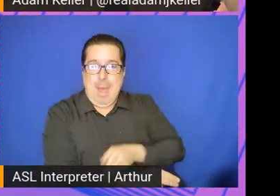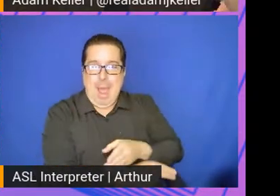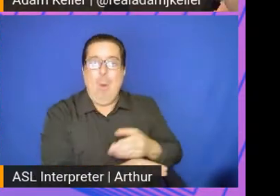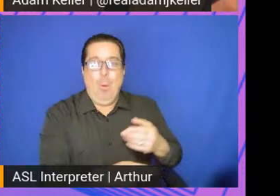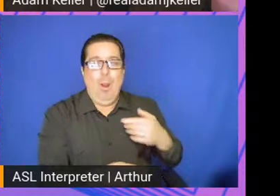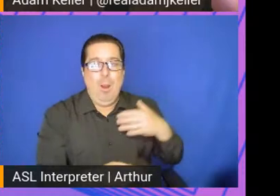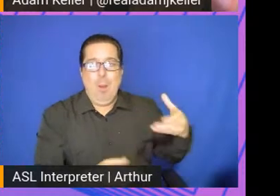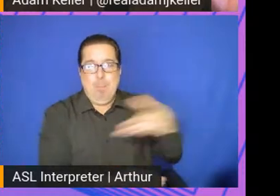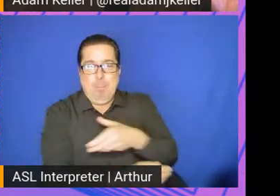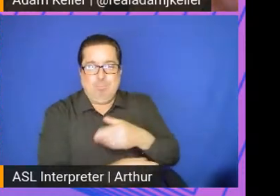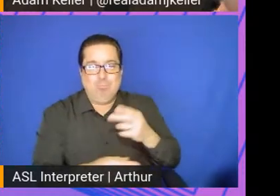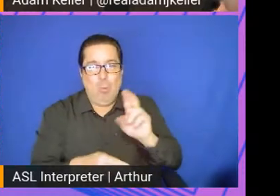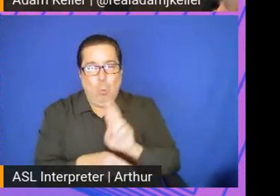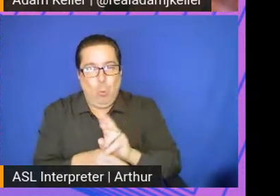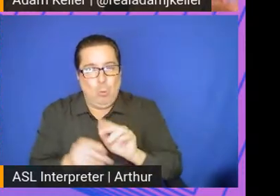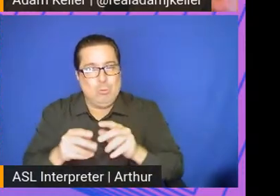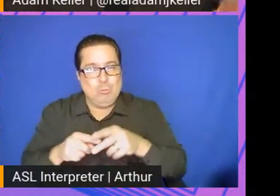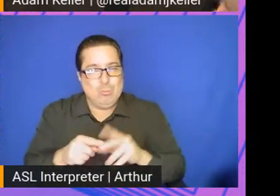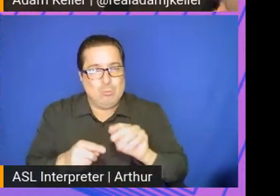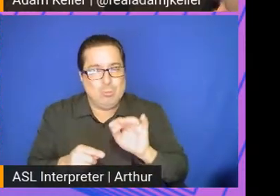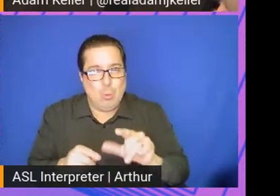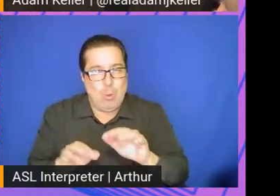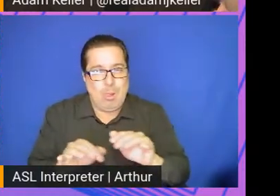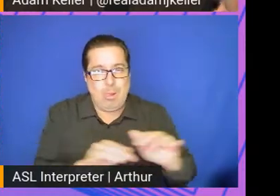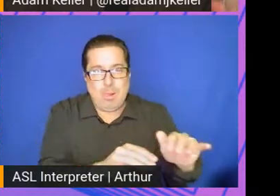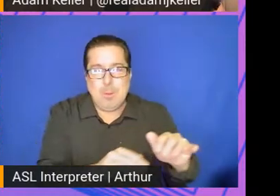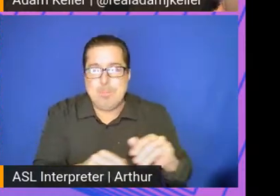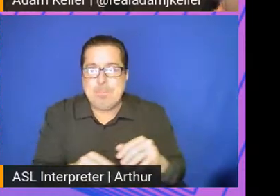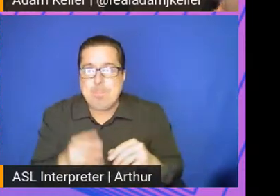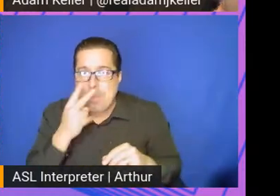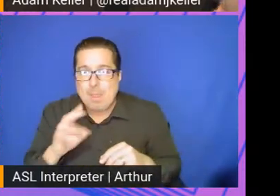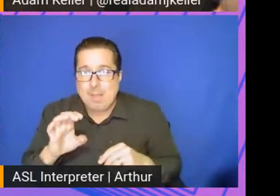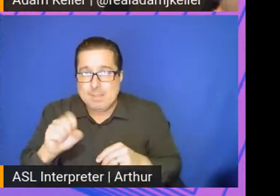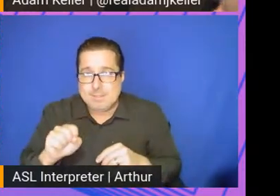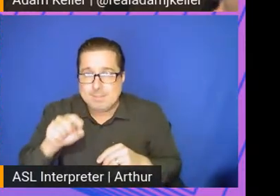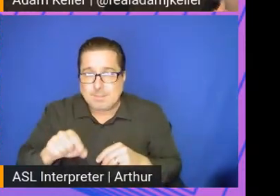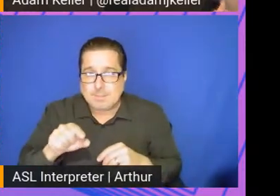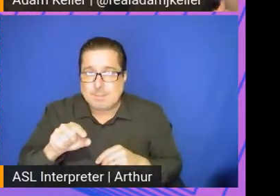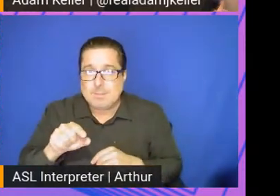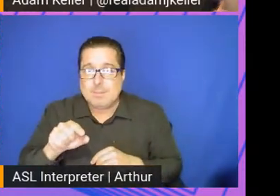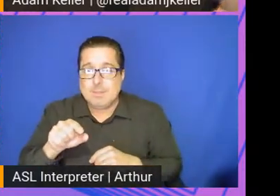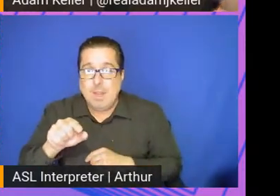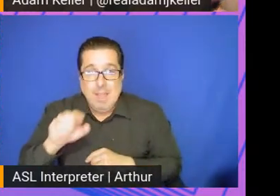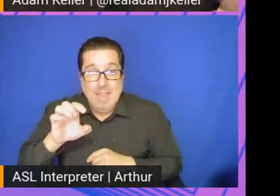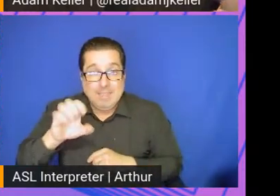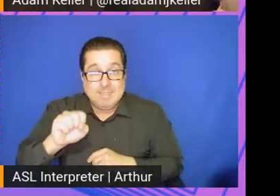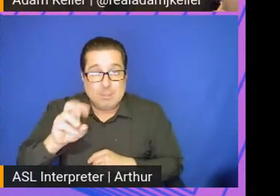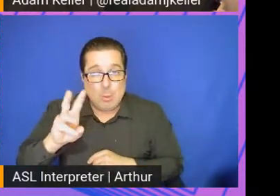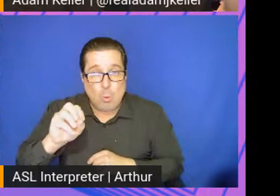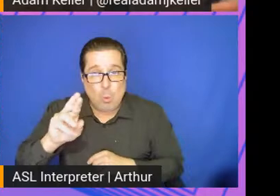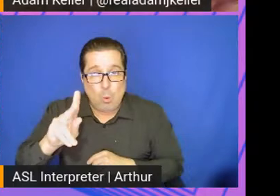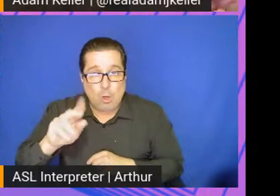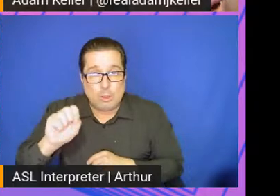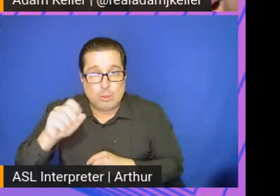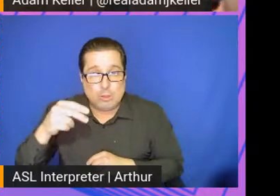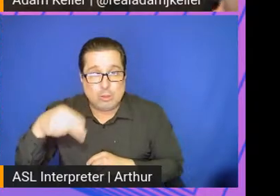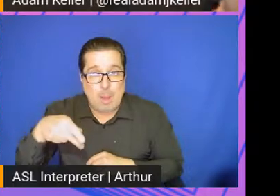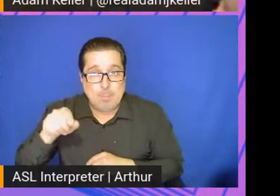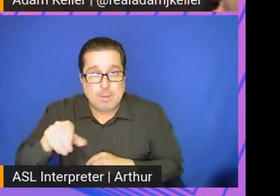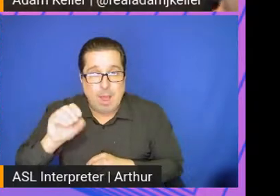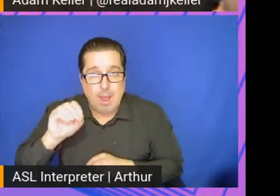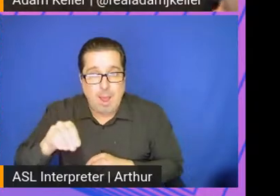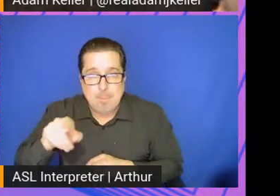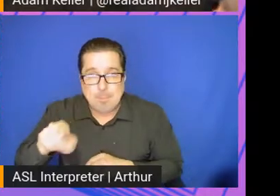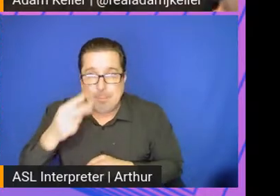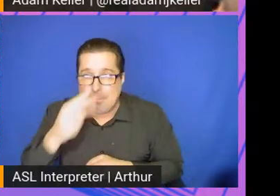So check out containersfromthecouch.com as well as ecsworkshop.com to get started. We have a ton of live streams on Containers from the Couch,